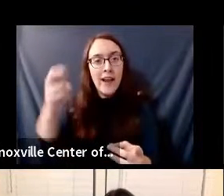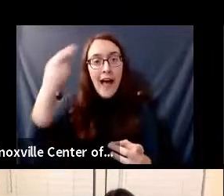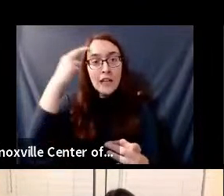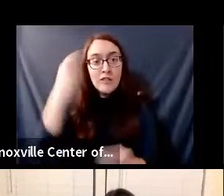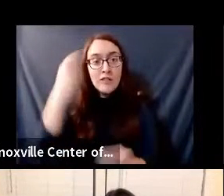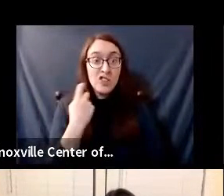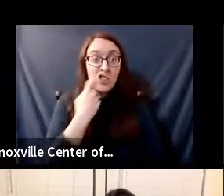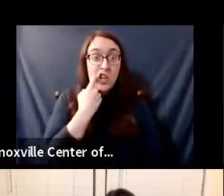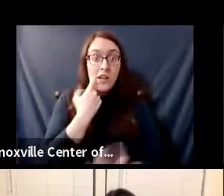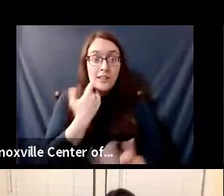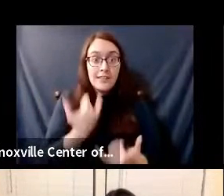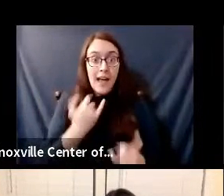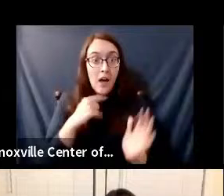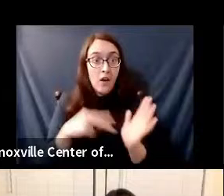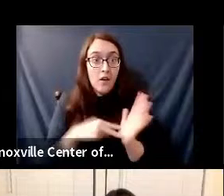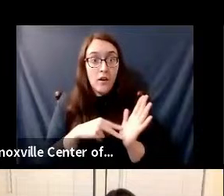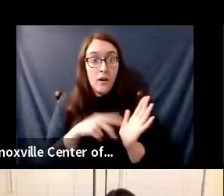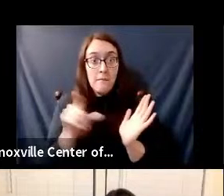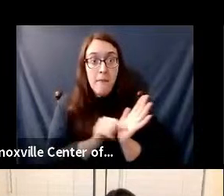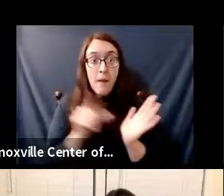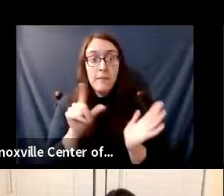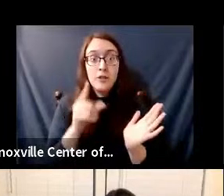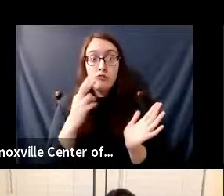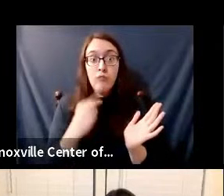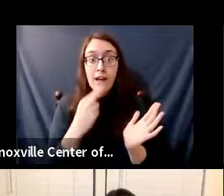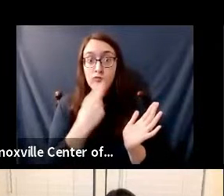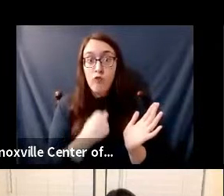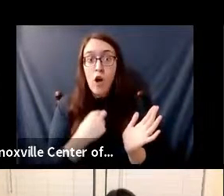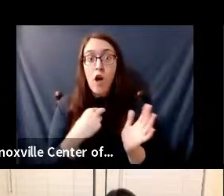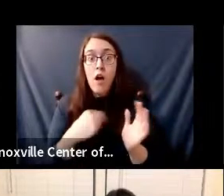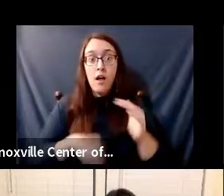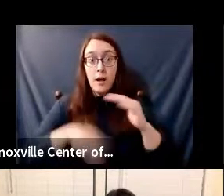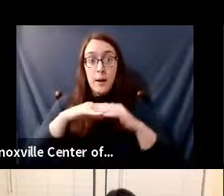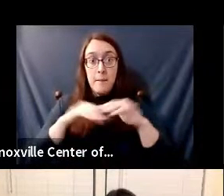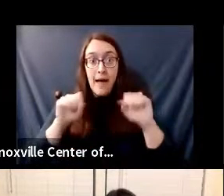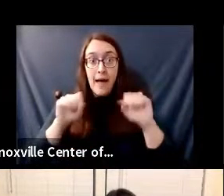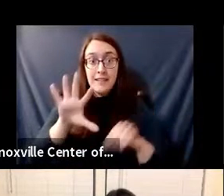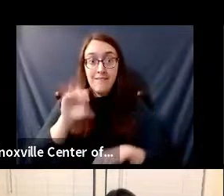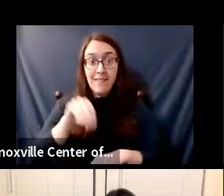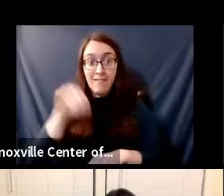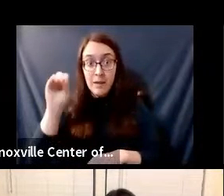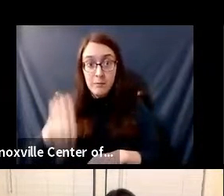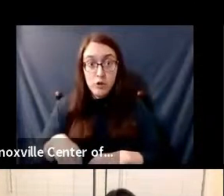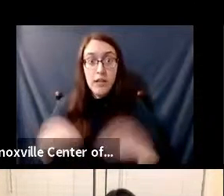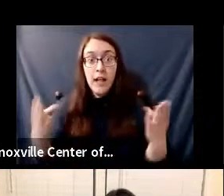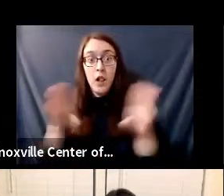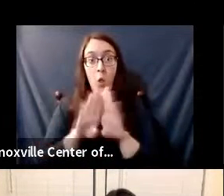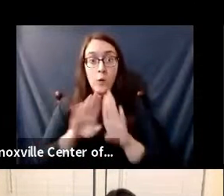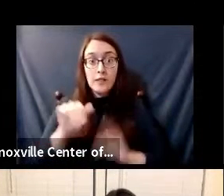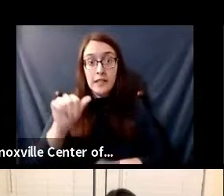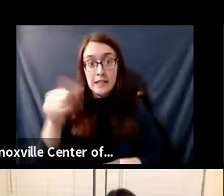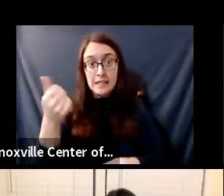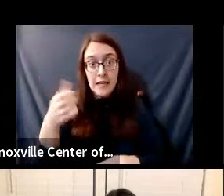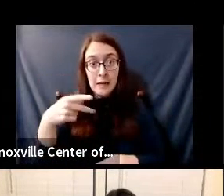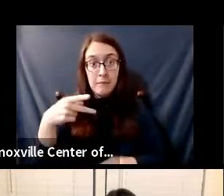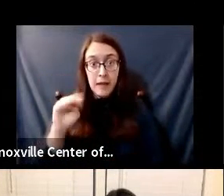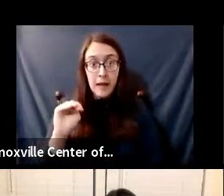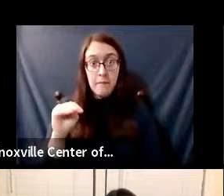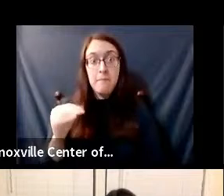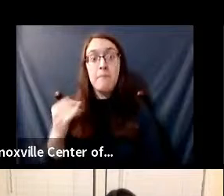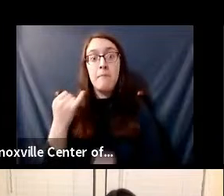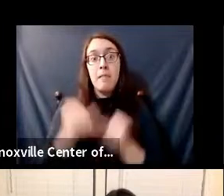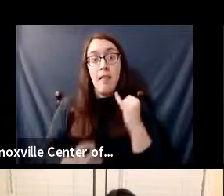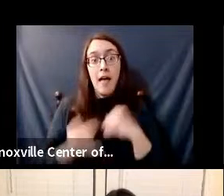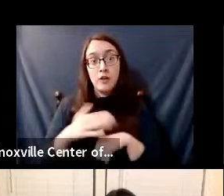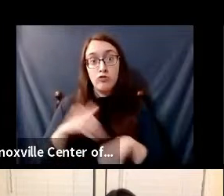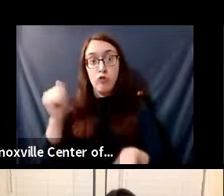literally, restaurant capacity is going to be 50%, closing at 10 p.m. Last call and